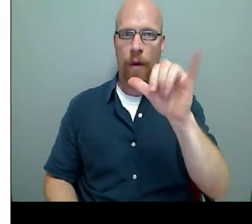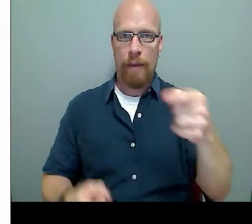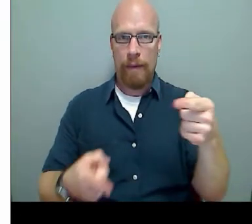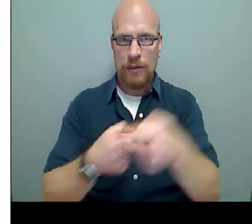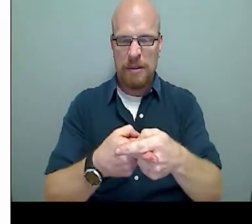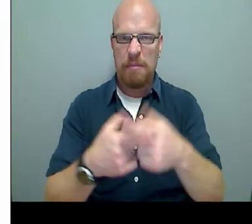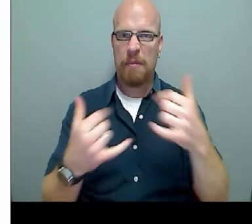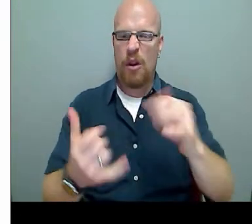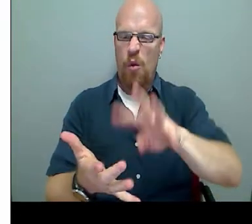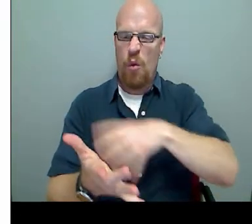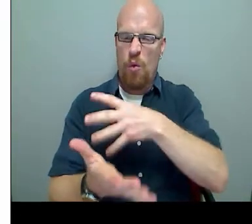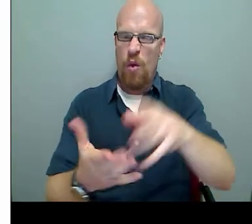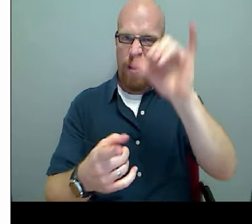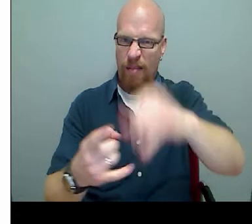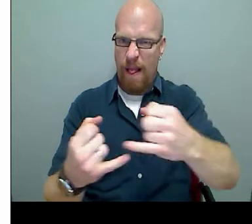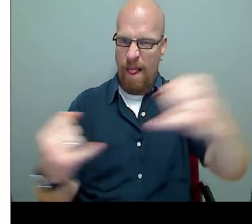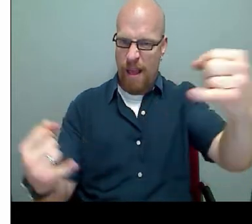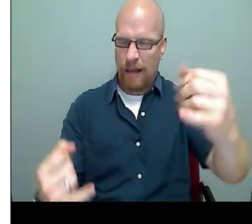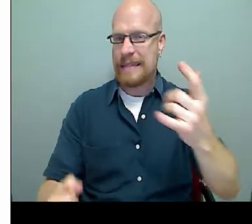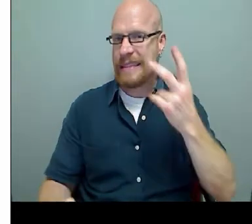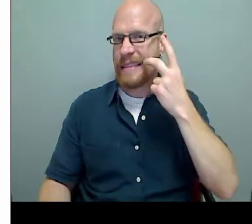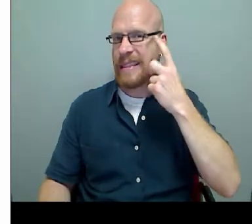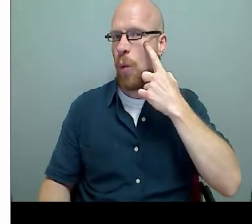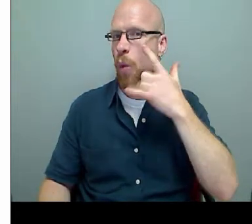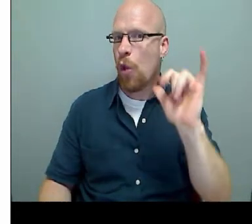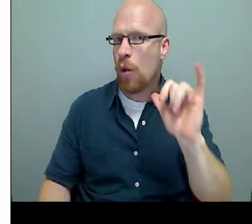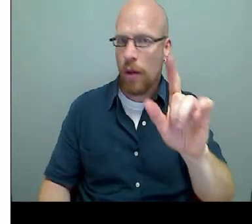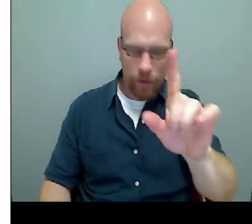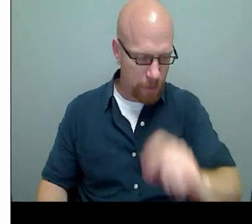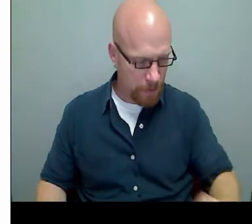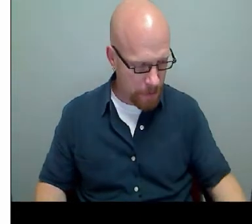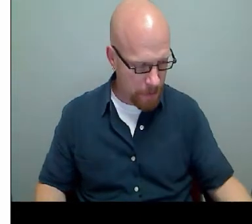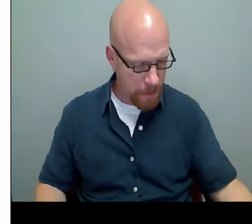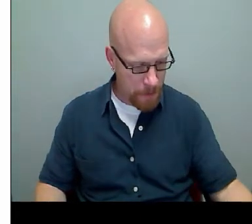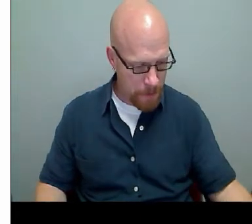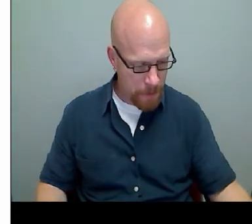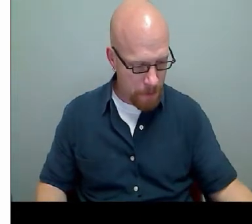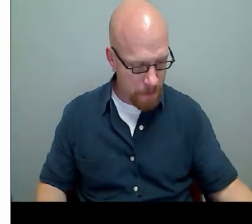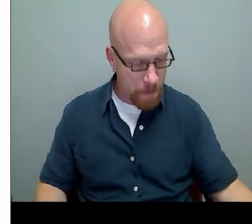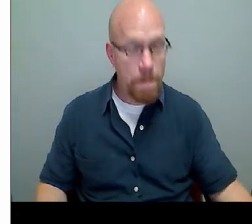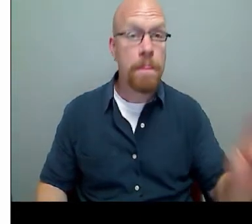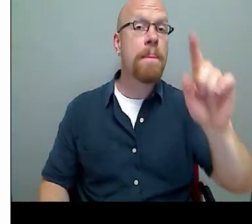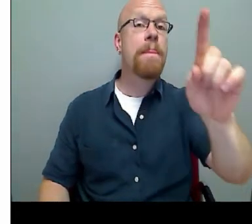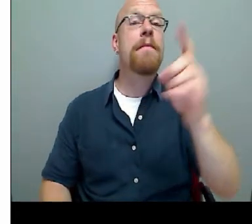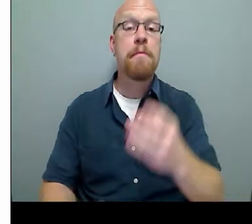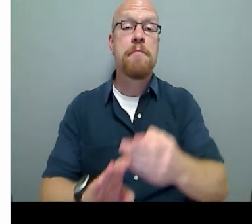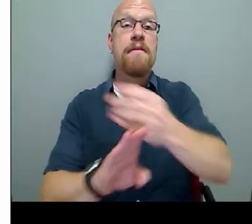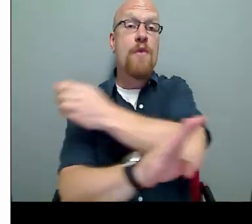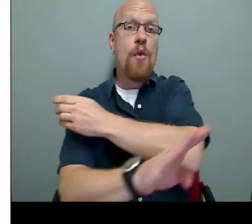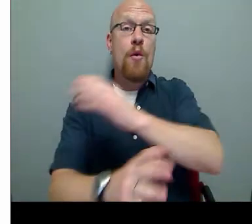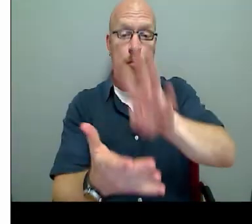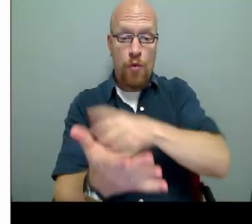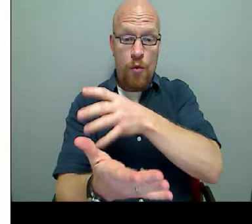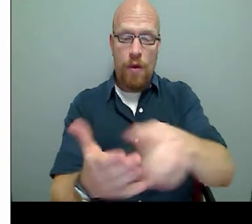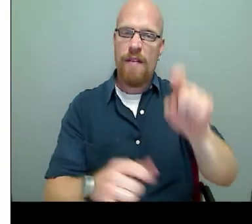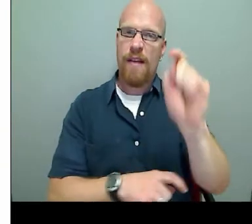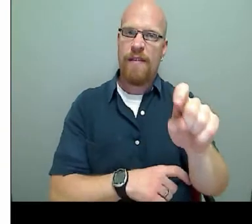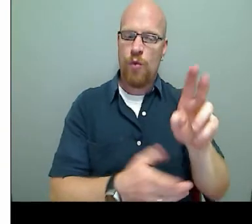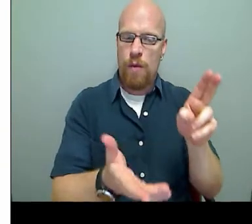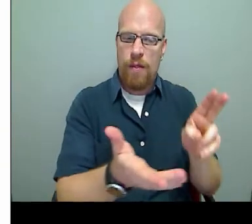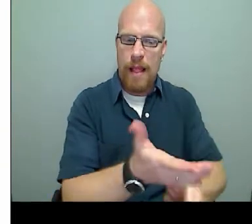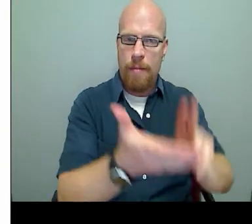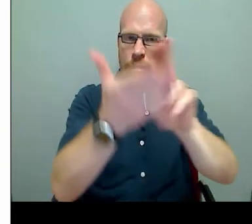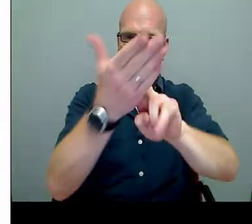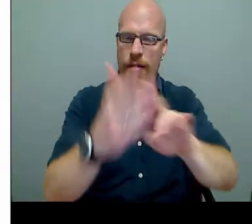equals mx plus b. So now we'll graph this line with that information. Now, before